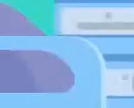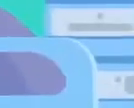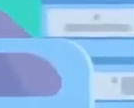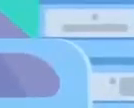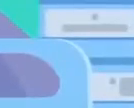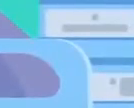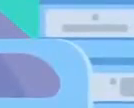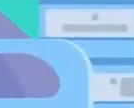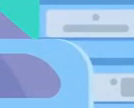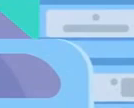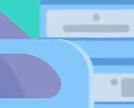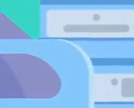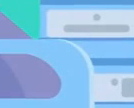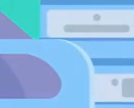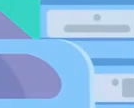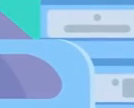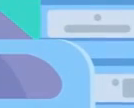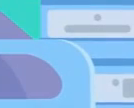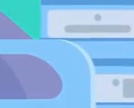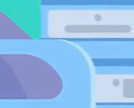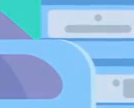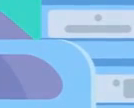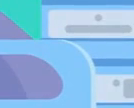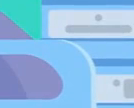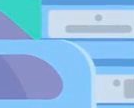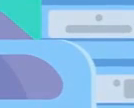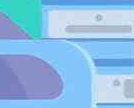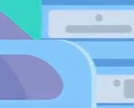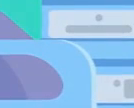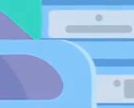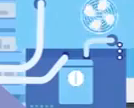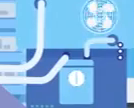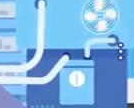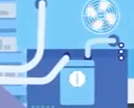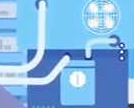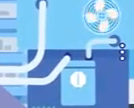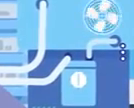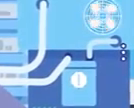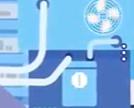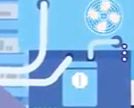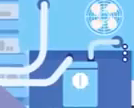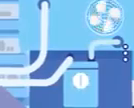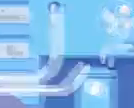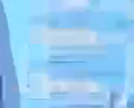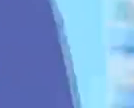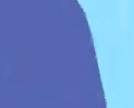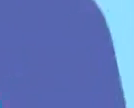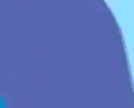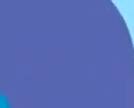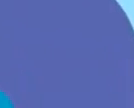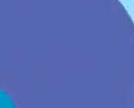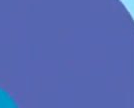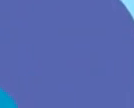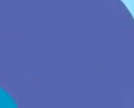some patients may still be affected by mild cough even after hospital discharge. Day 15 to 16. Day 15